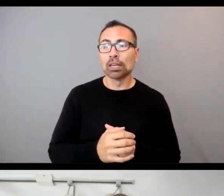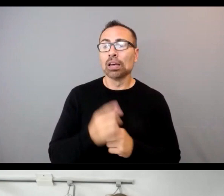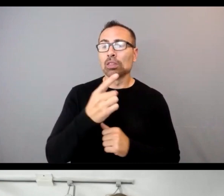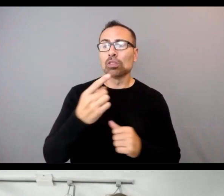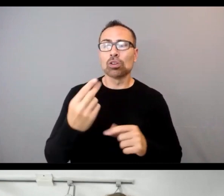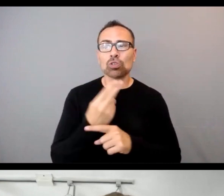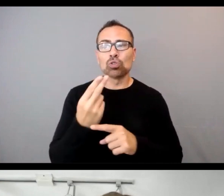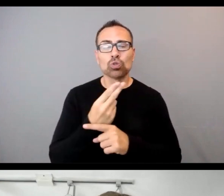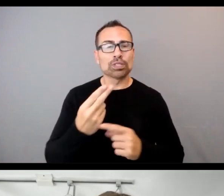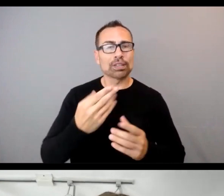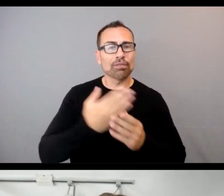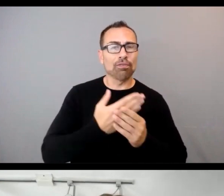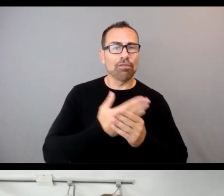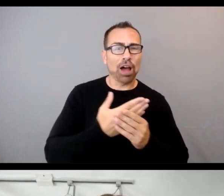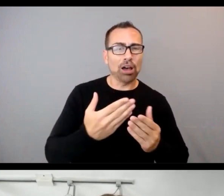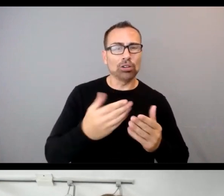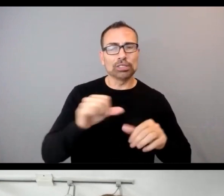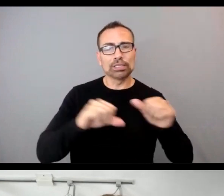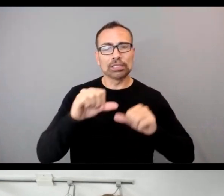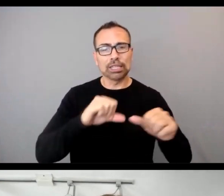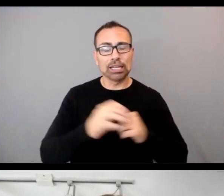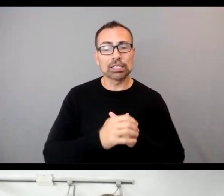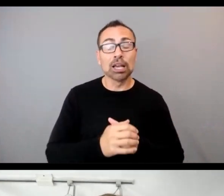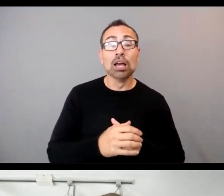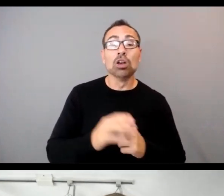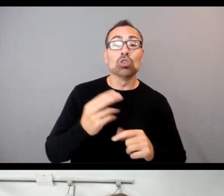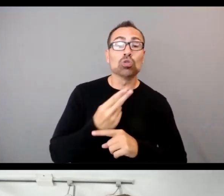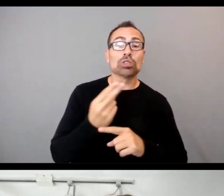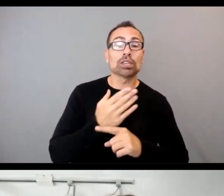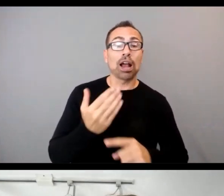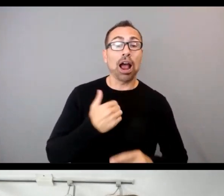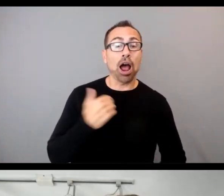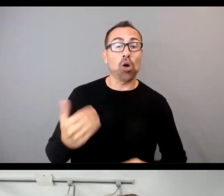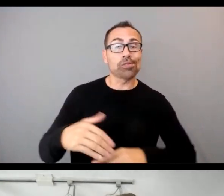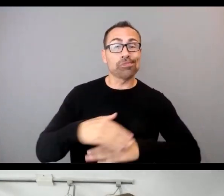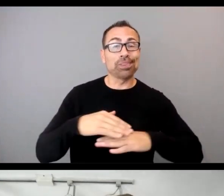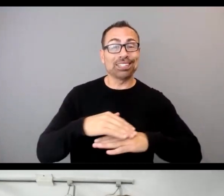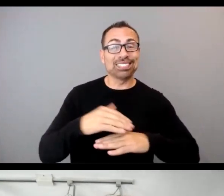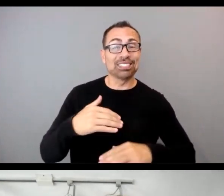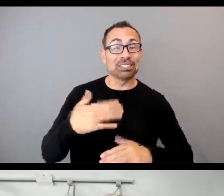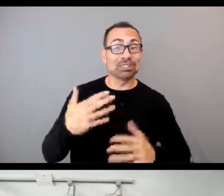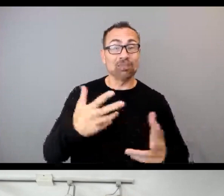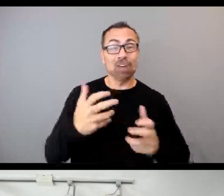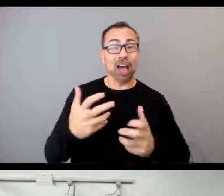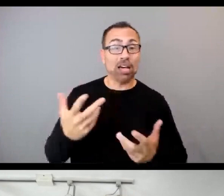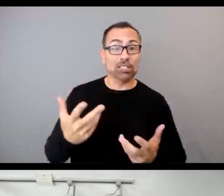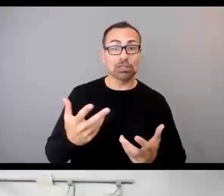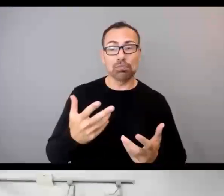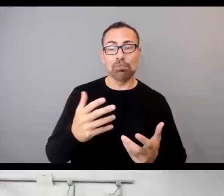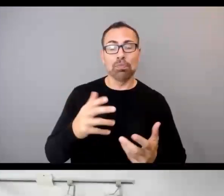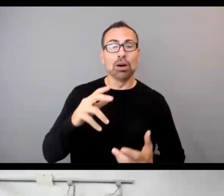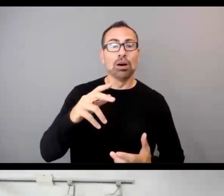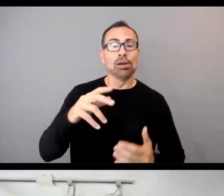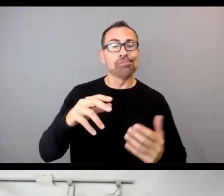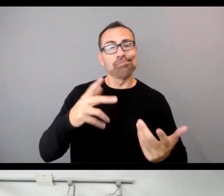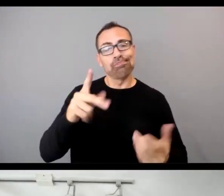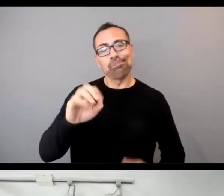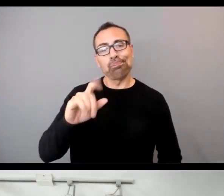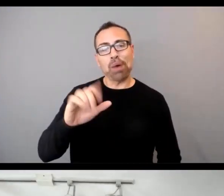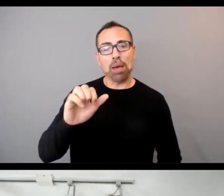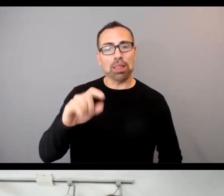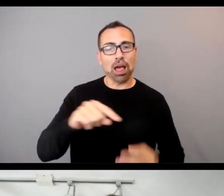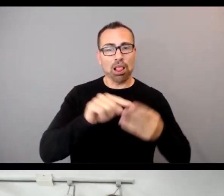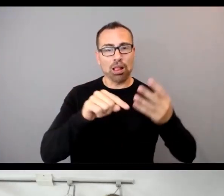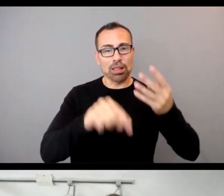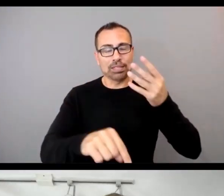to FastQ pipeline, and what they're saying is that it's really been helping streamline their process and getting to secondary